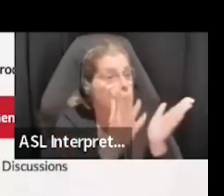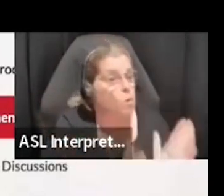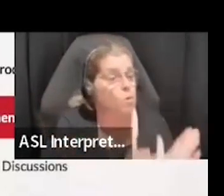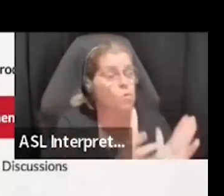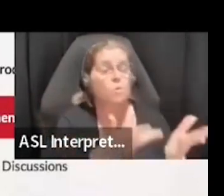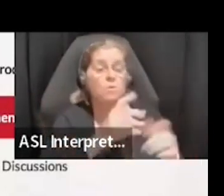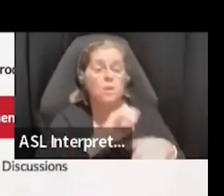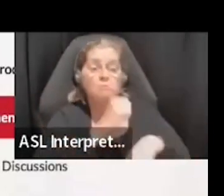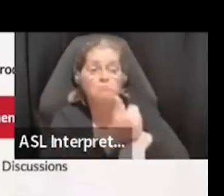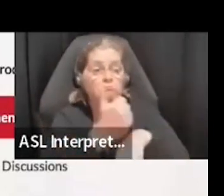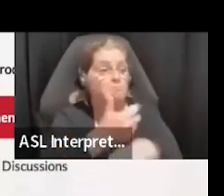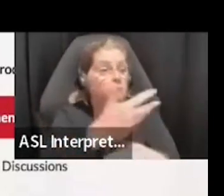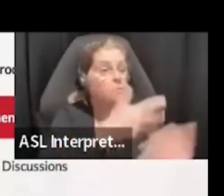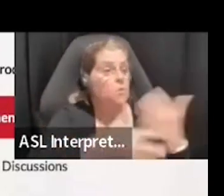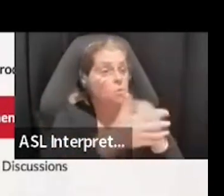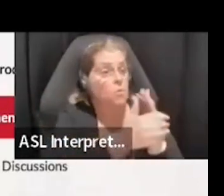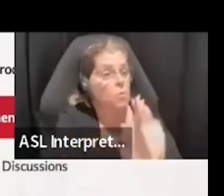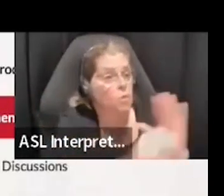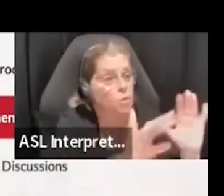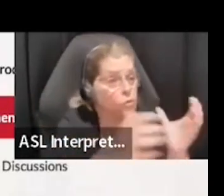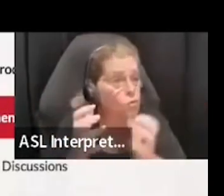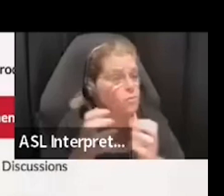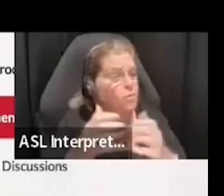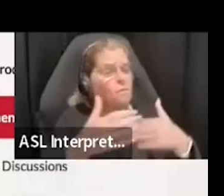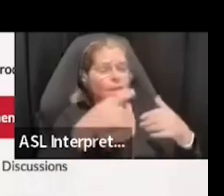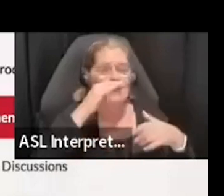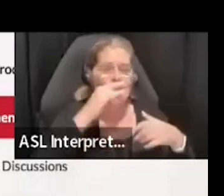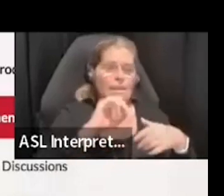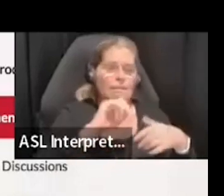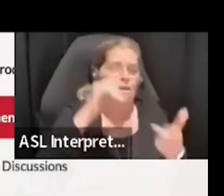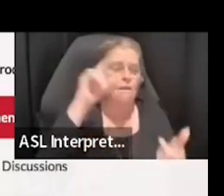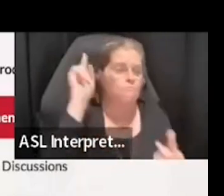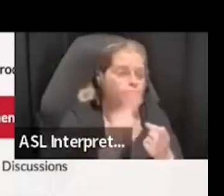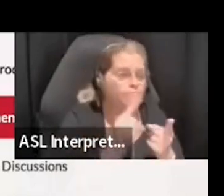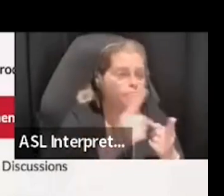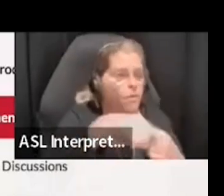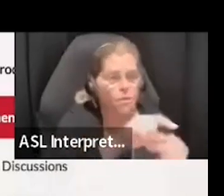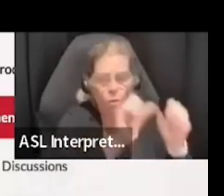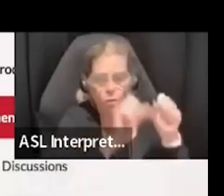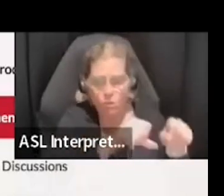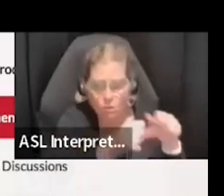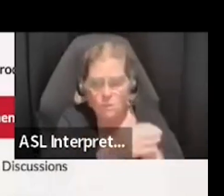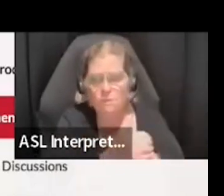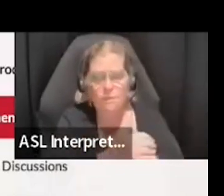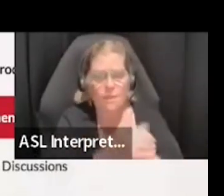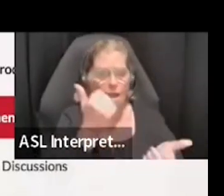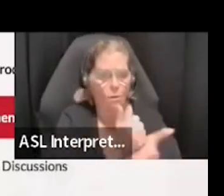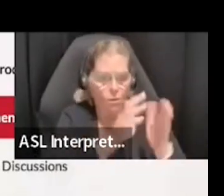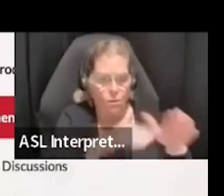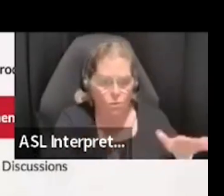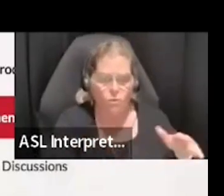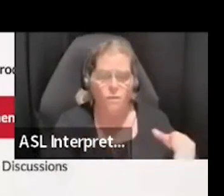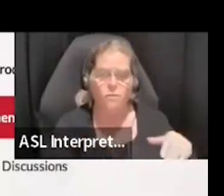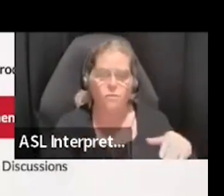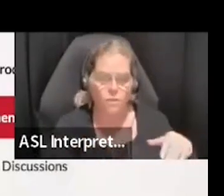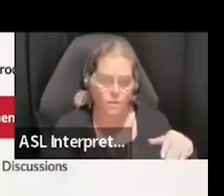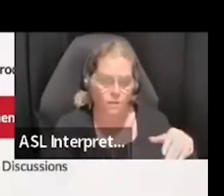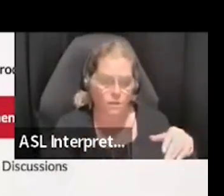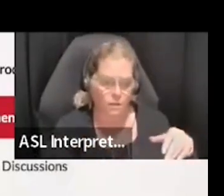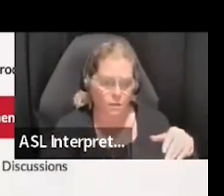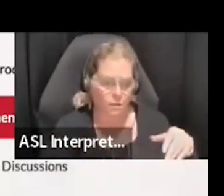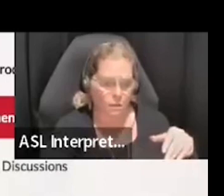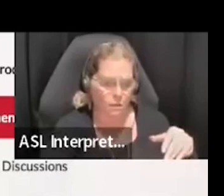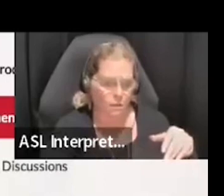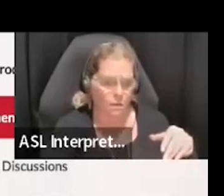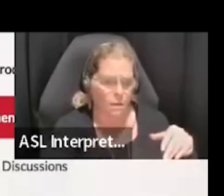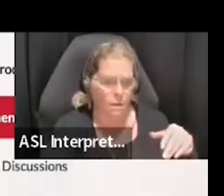skills groups in each school for kids lacking those abilities. They can help with children's mental health crises that may be interfering with their ability